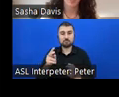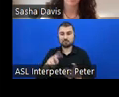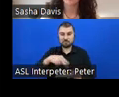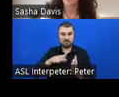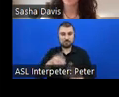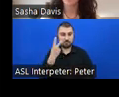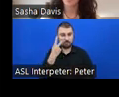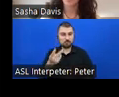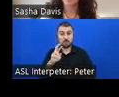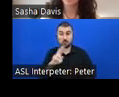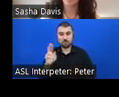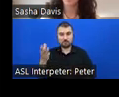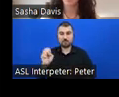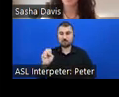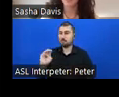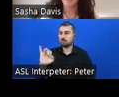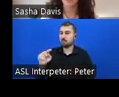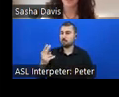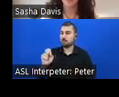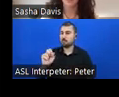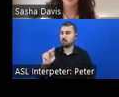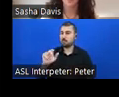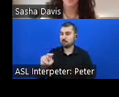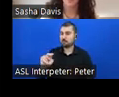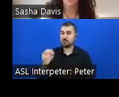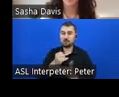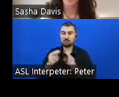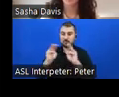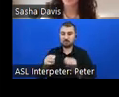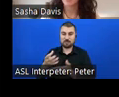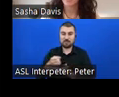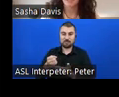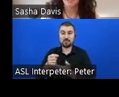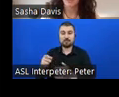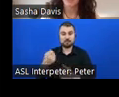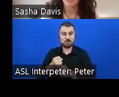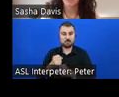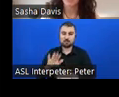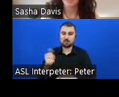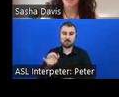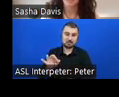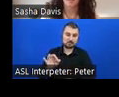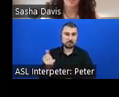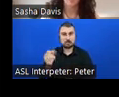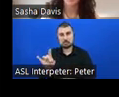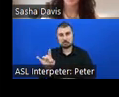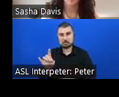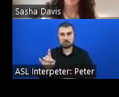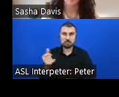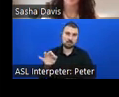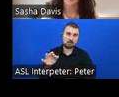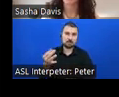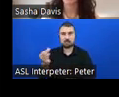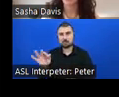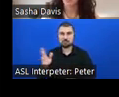at the right, is in the Smithsonian American Art Museum's collection. It is from around 1918 or 1919 and is cherry